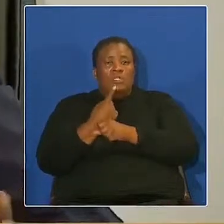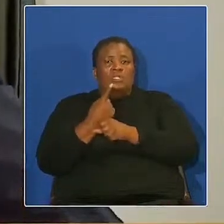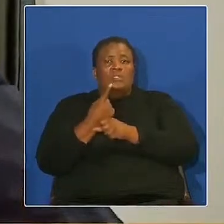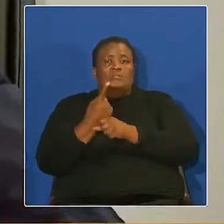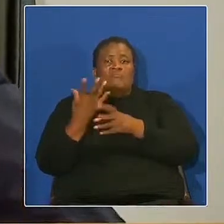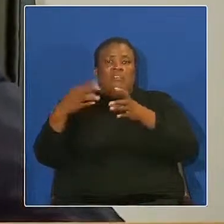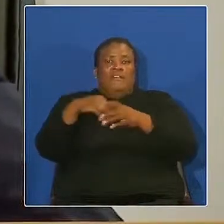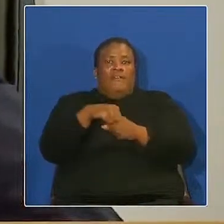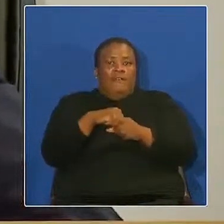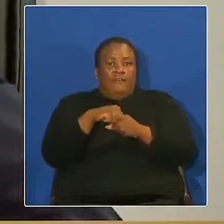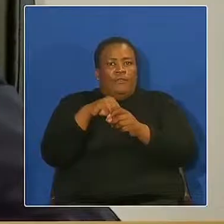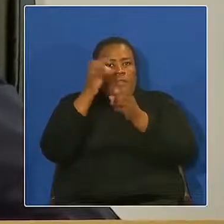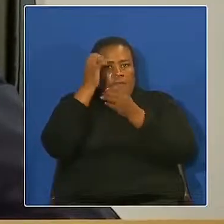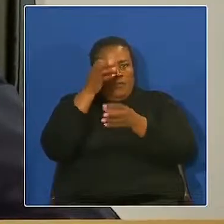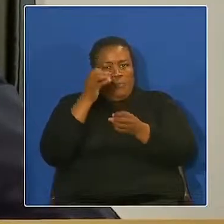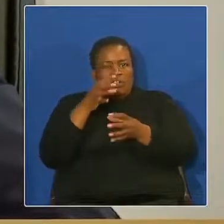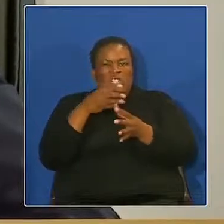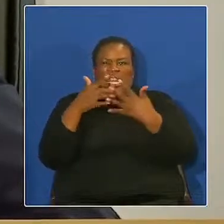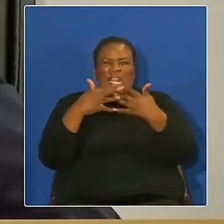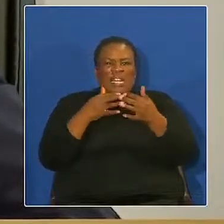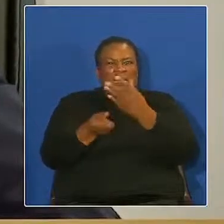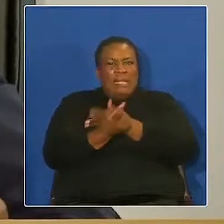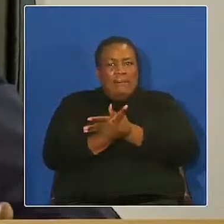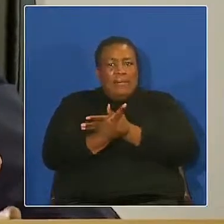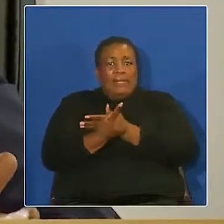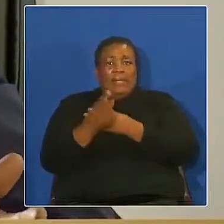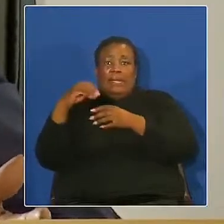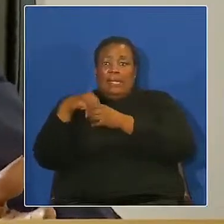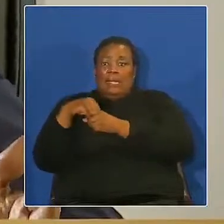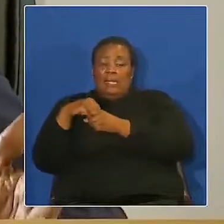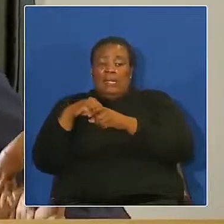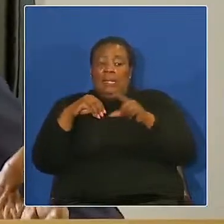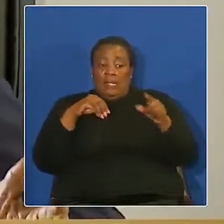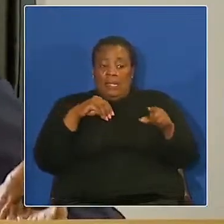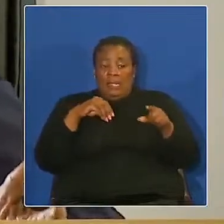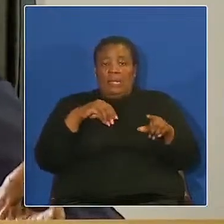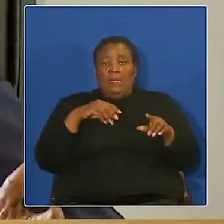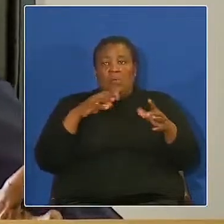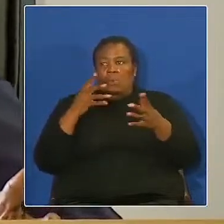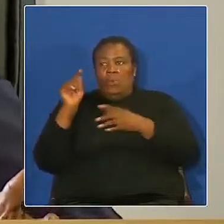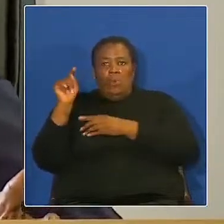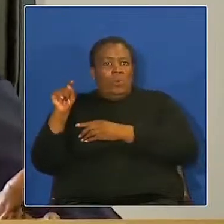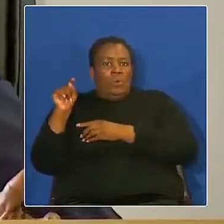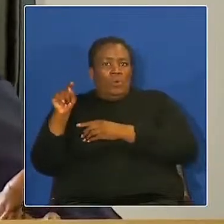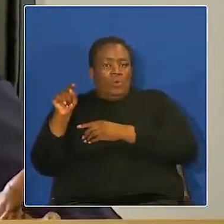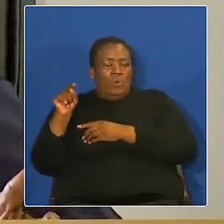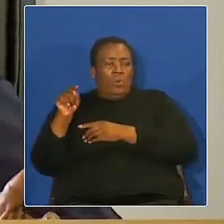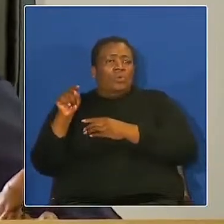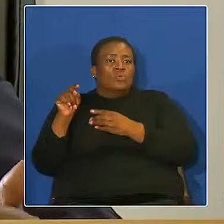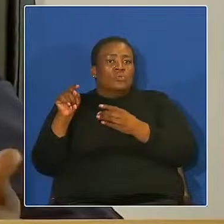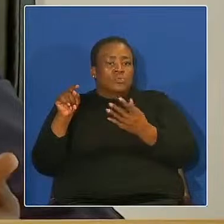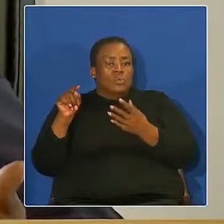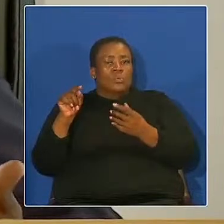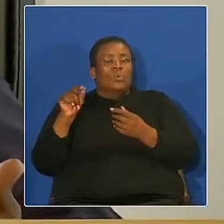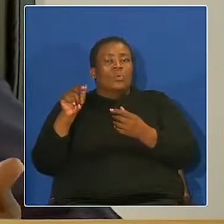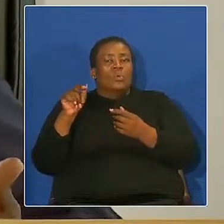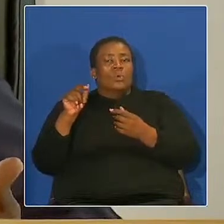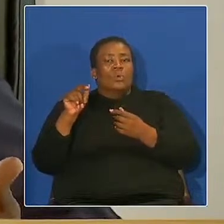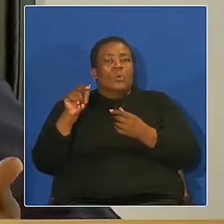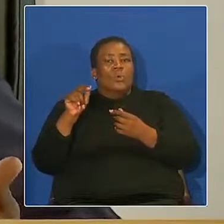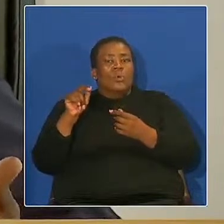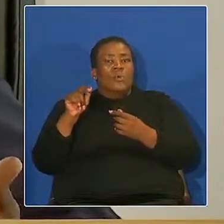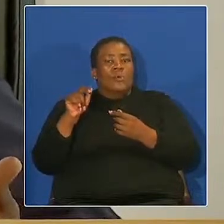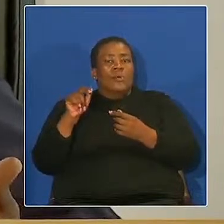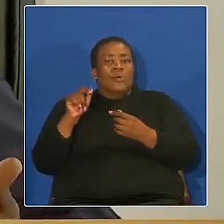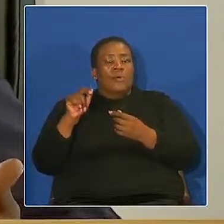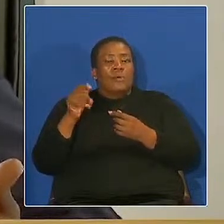misinformation. If something is happening within the division during that particular period, it will still make sense for it